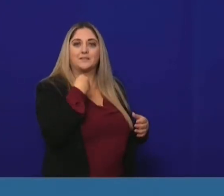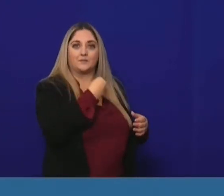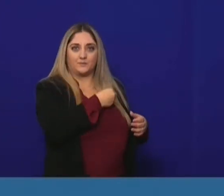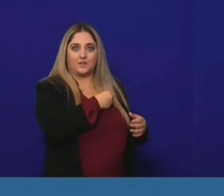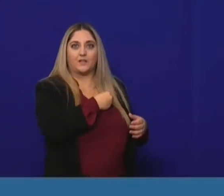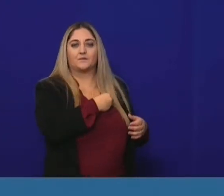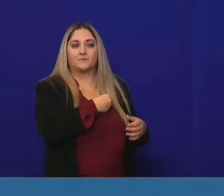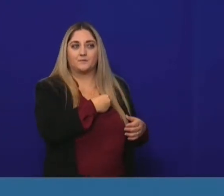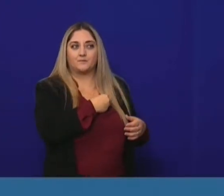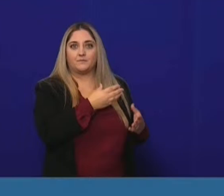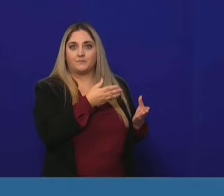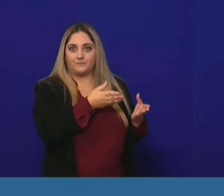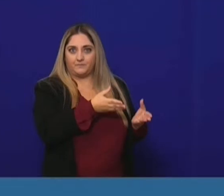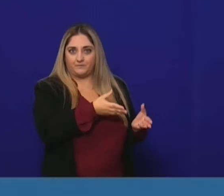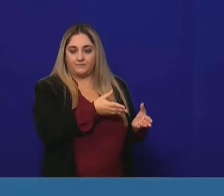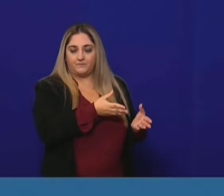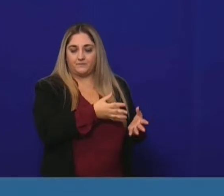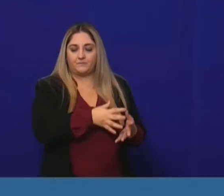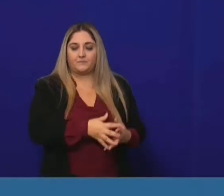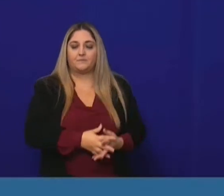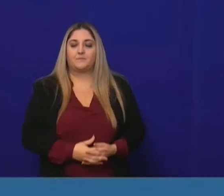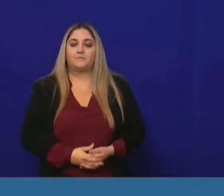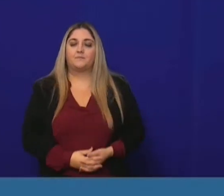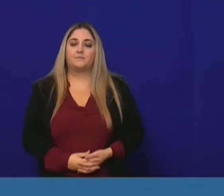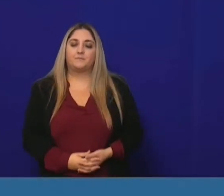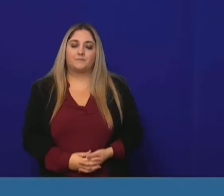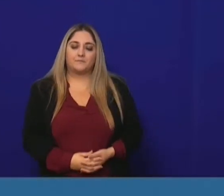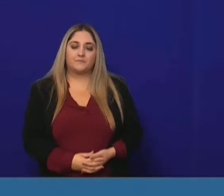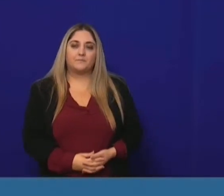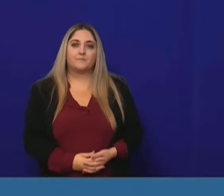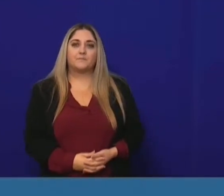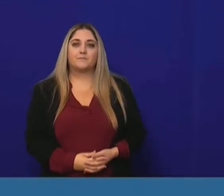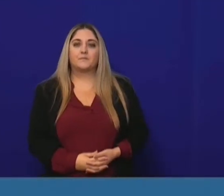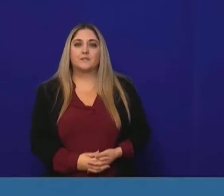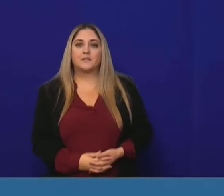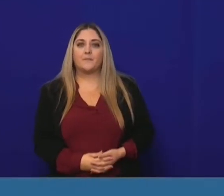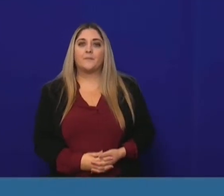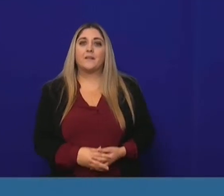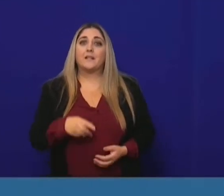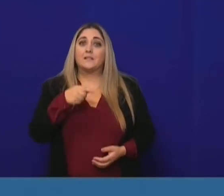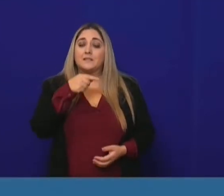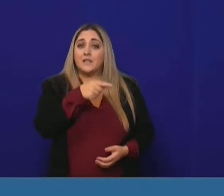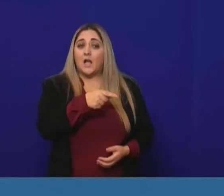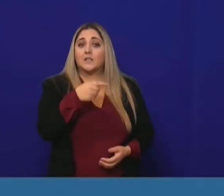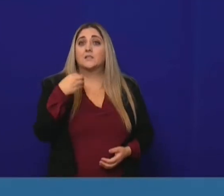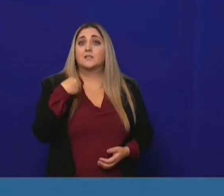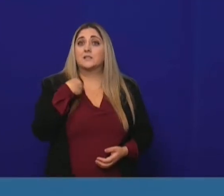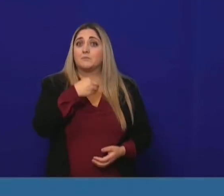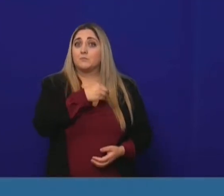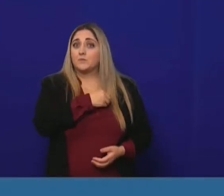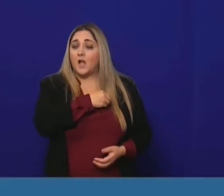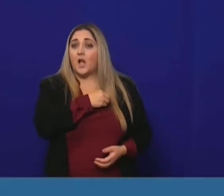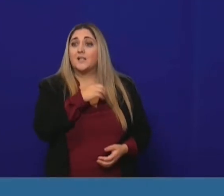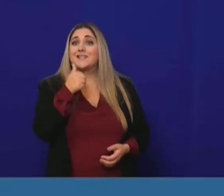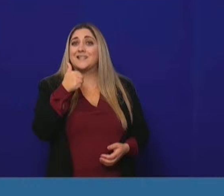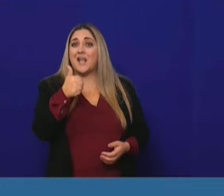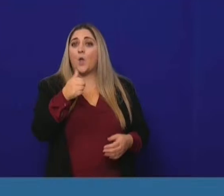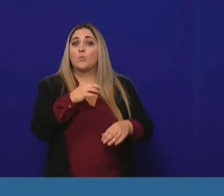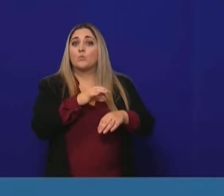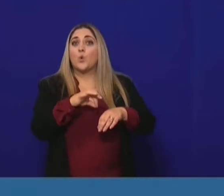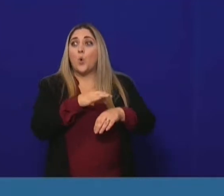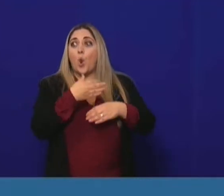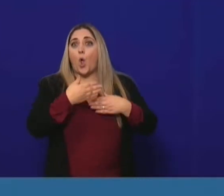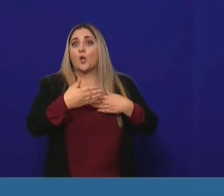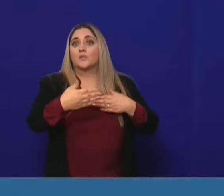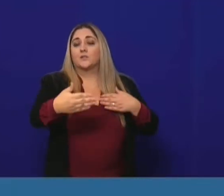dawk l-anzjani li kienu fid-djar u npoġġuhom qegħdin hemmhekk. Dan huwa liċenzjat bħala long term facility fejn